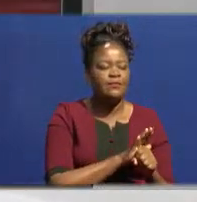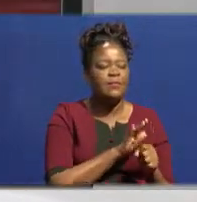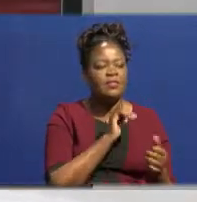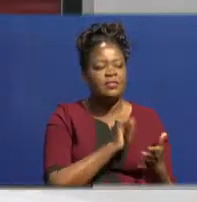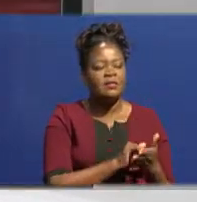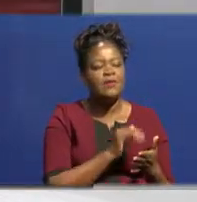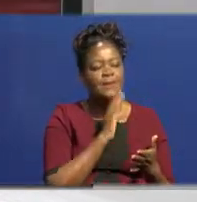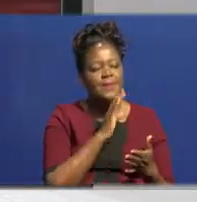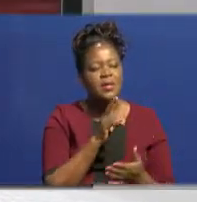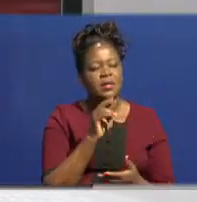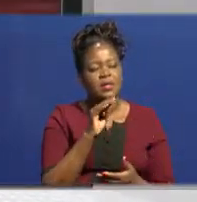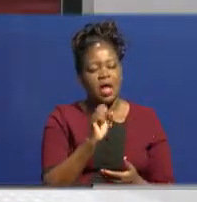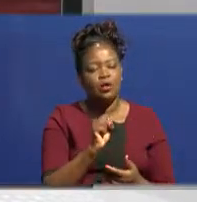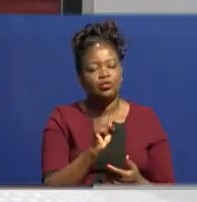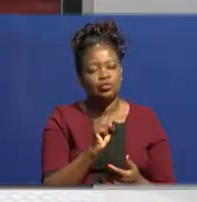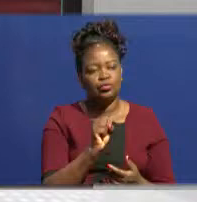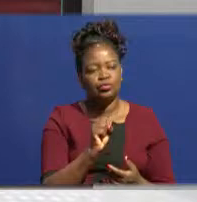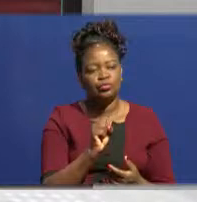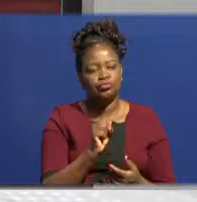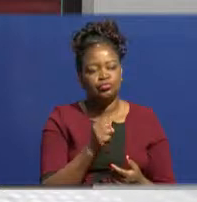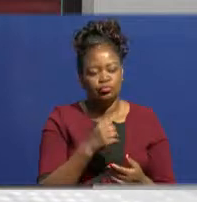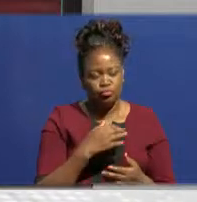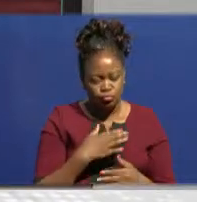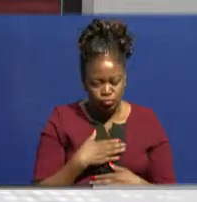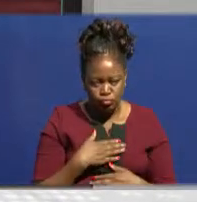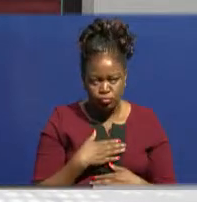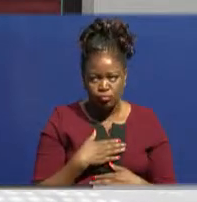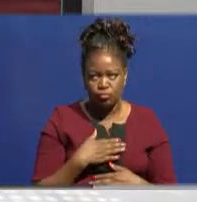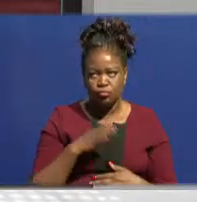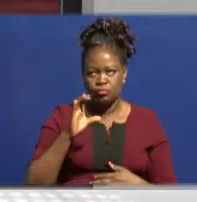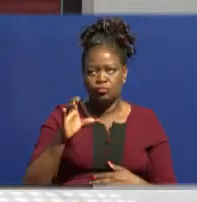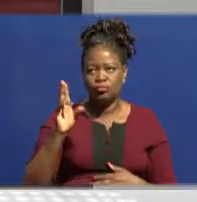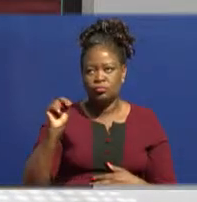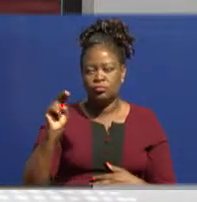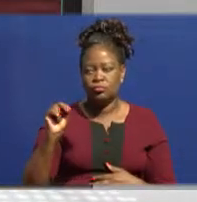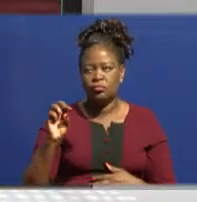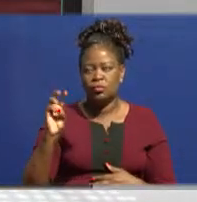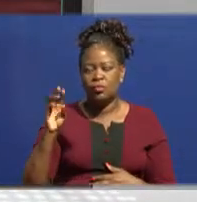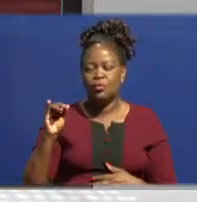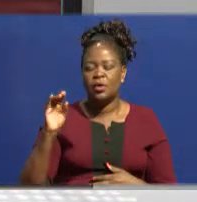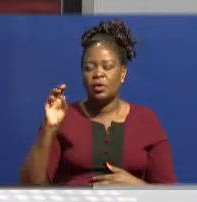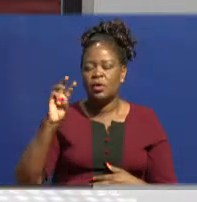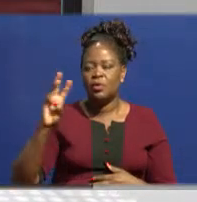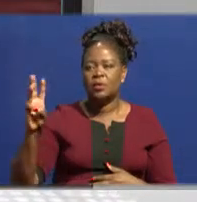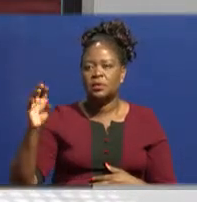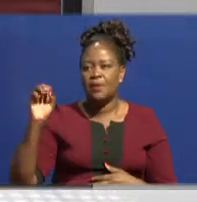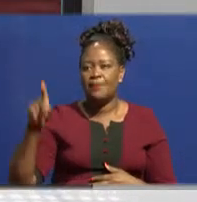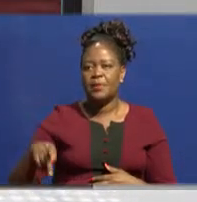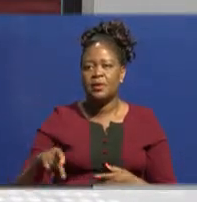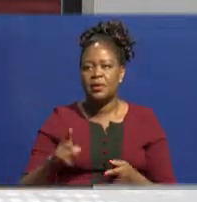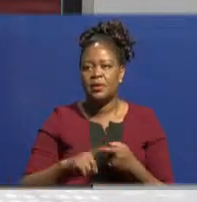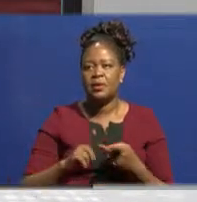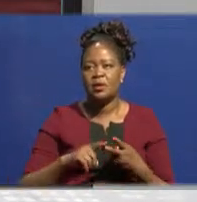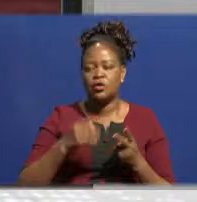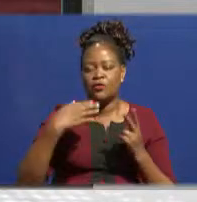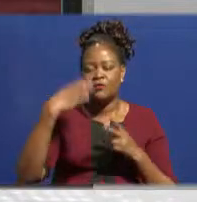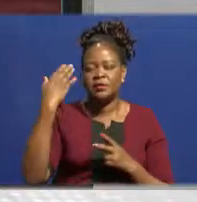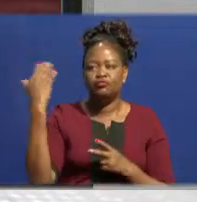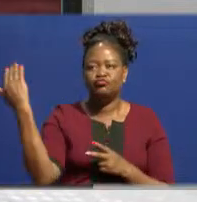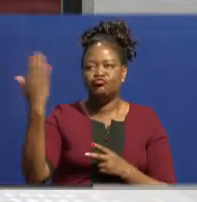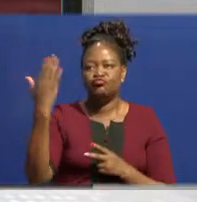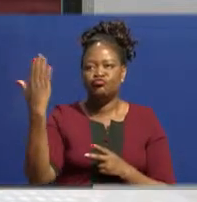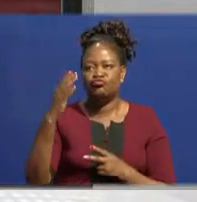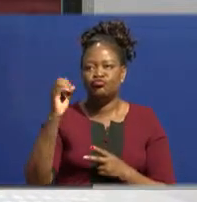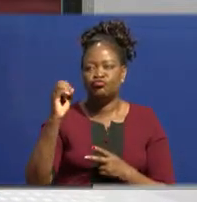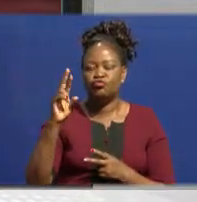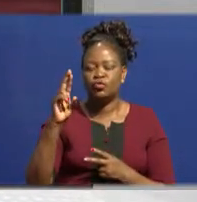Charles Nguna Ngusi Nguna, CNN Mwingi West MP. We have a university down here,